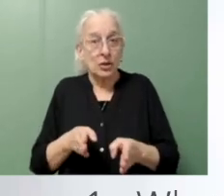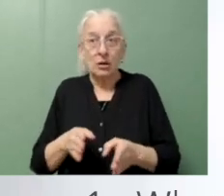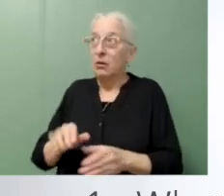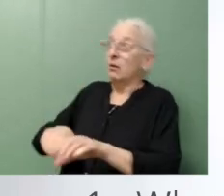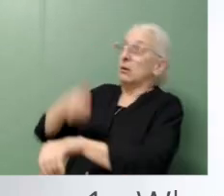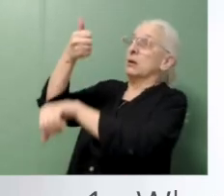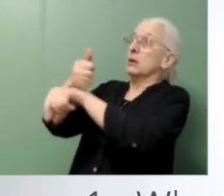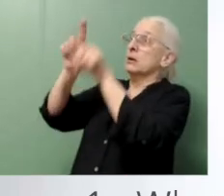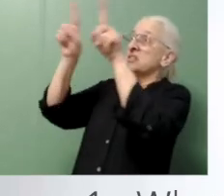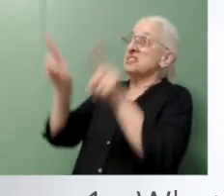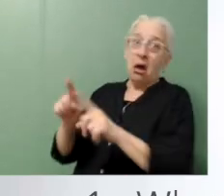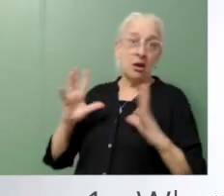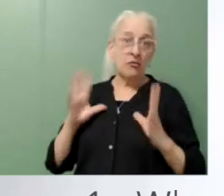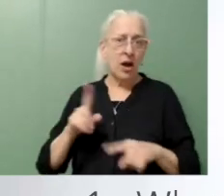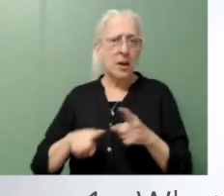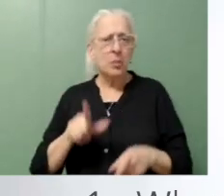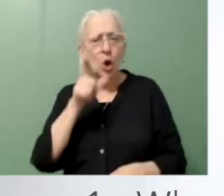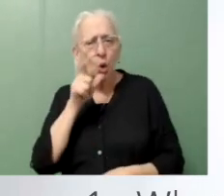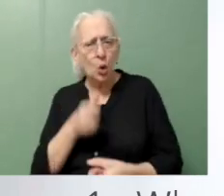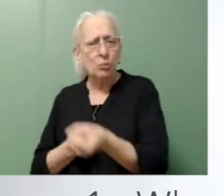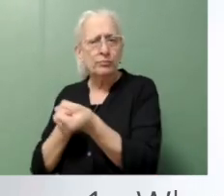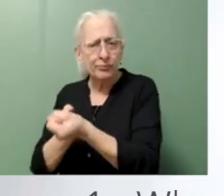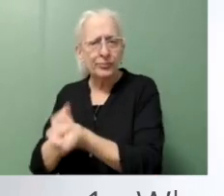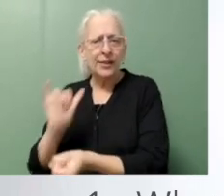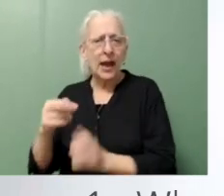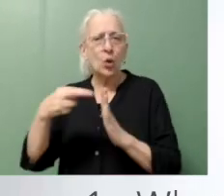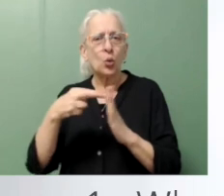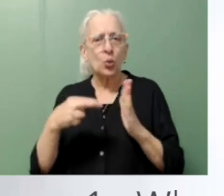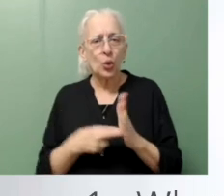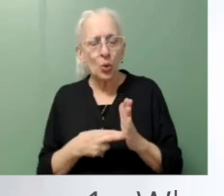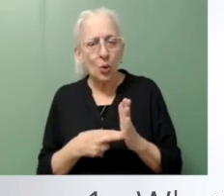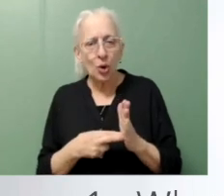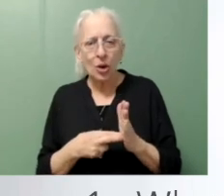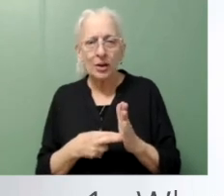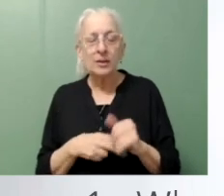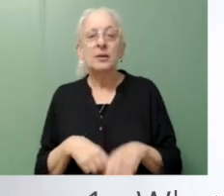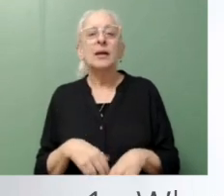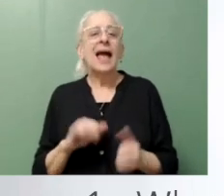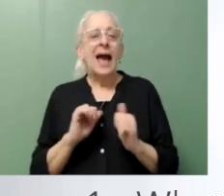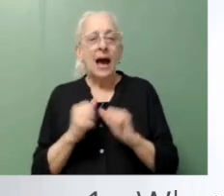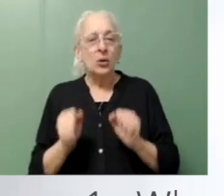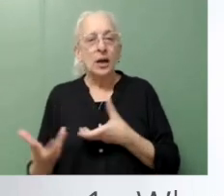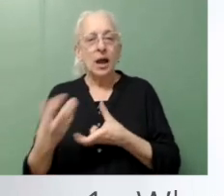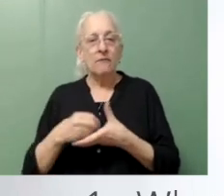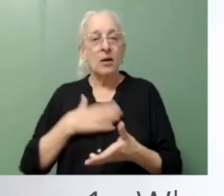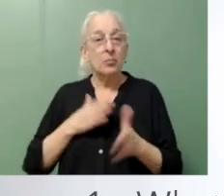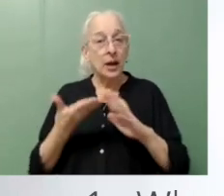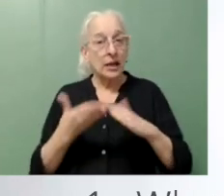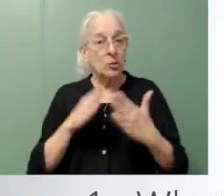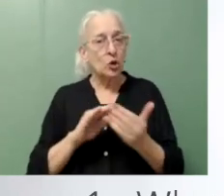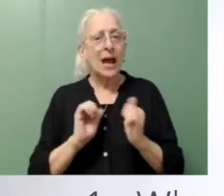a different issue. So I'm trying to figure out how do I involve my community? How do I bring